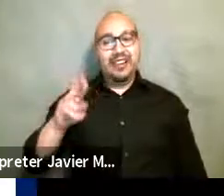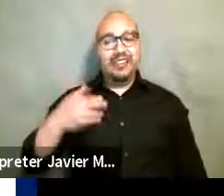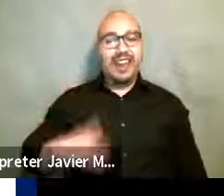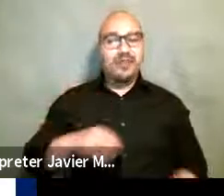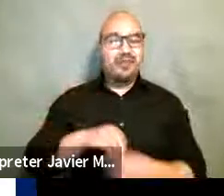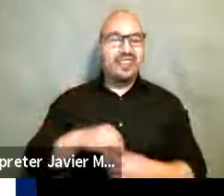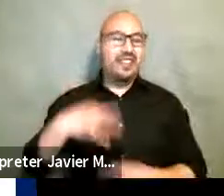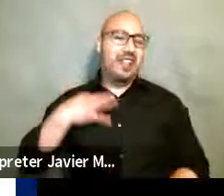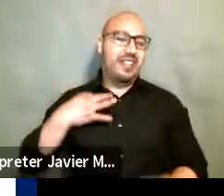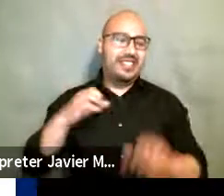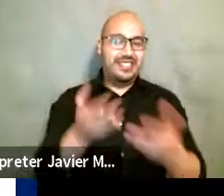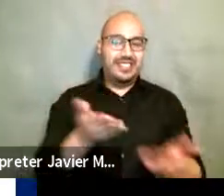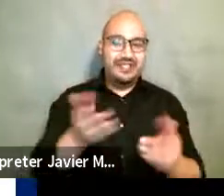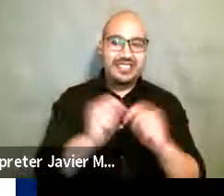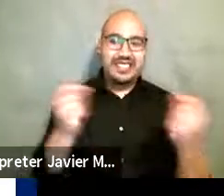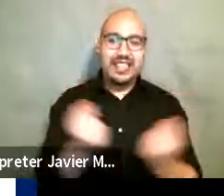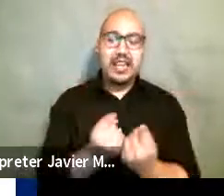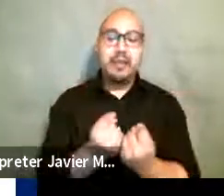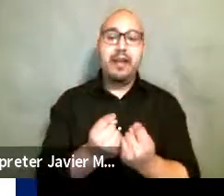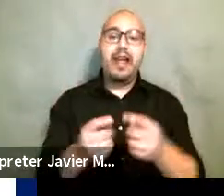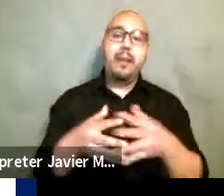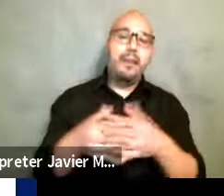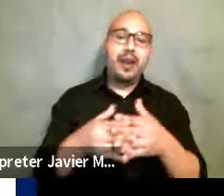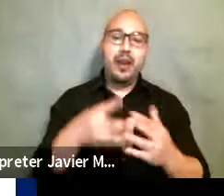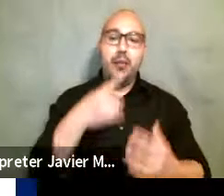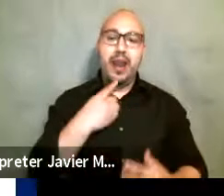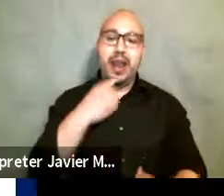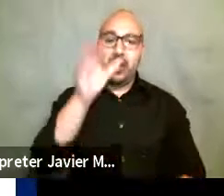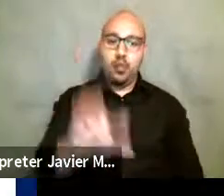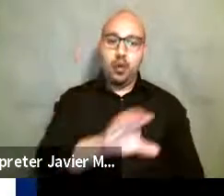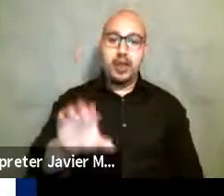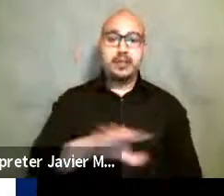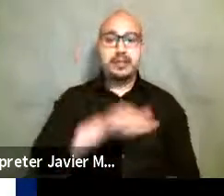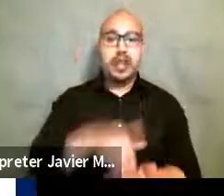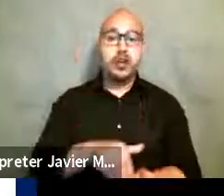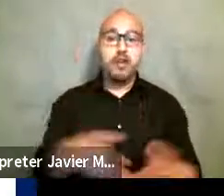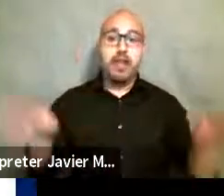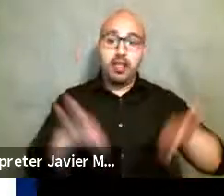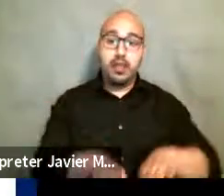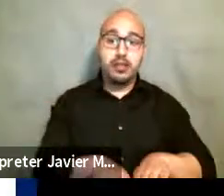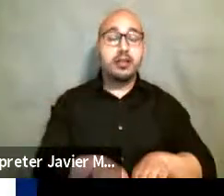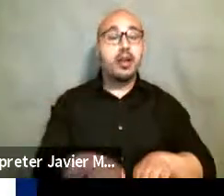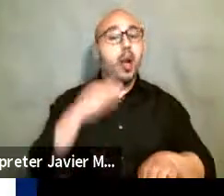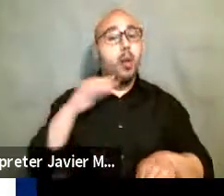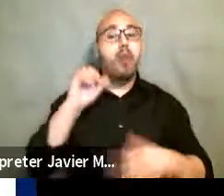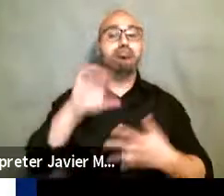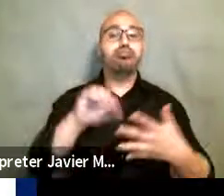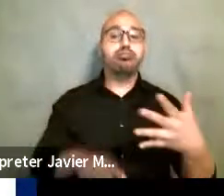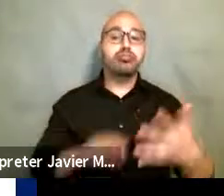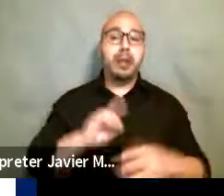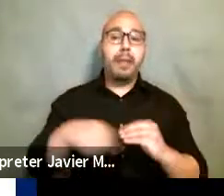services team of the American Red Cross of the Central Valley. I'm going to share a little bit about our